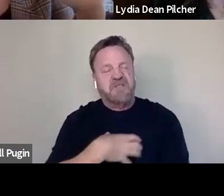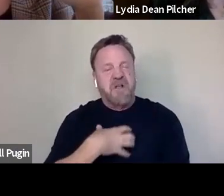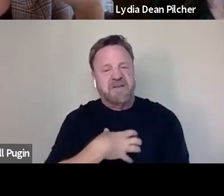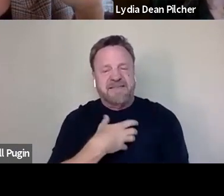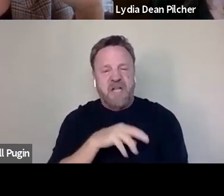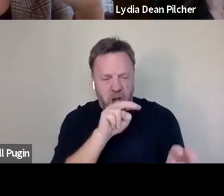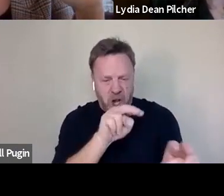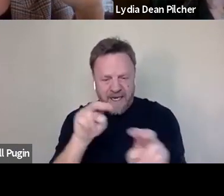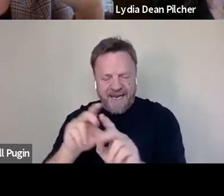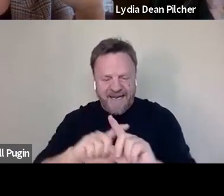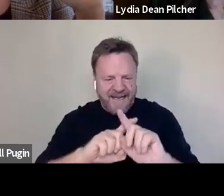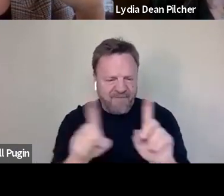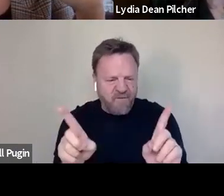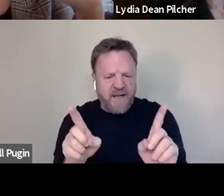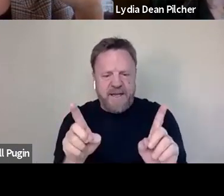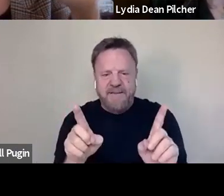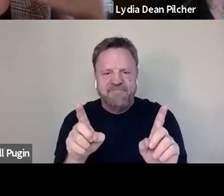at these different